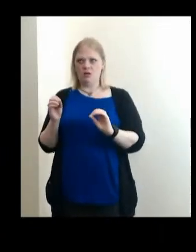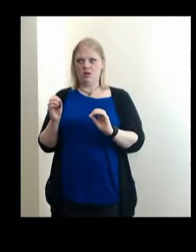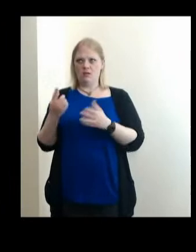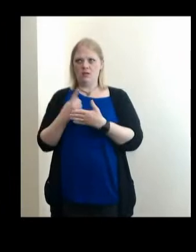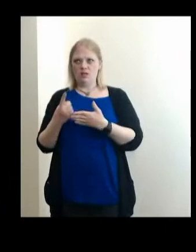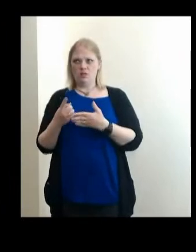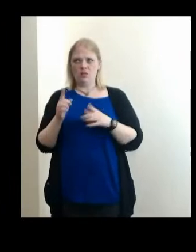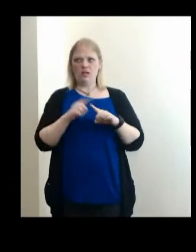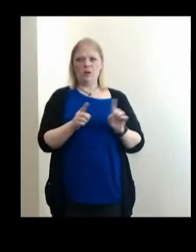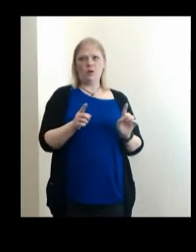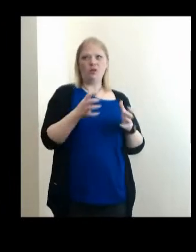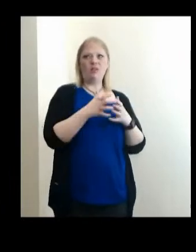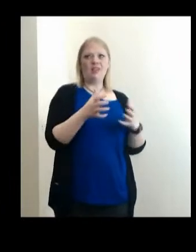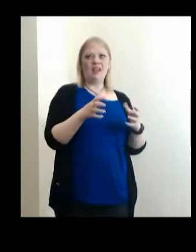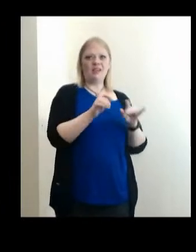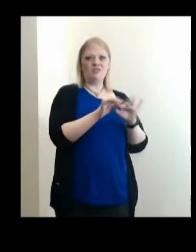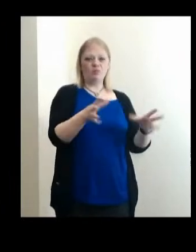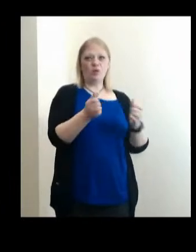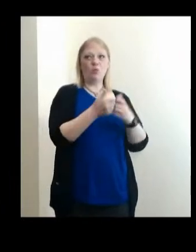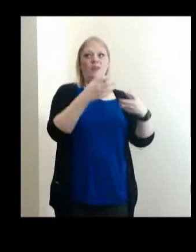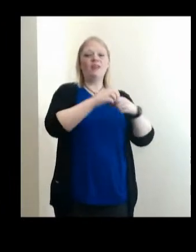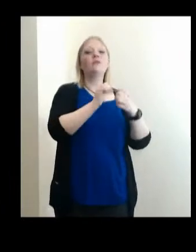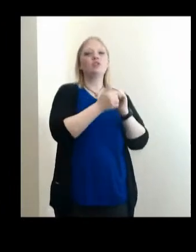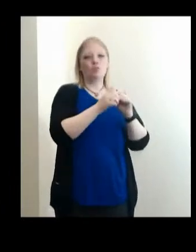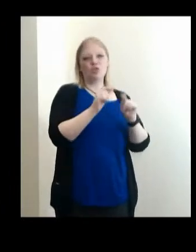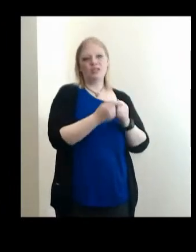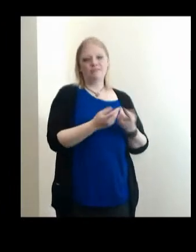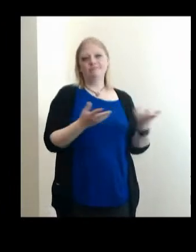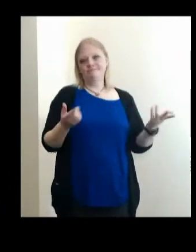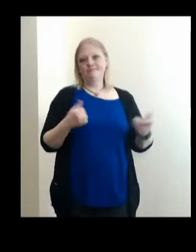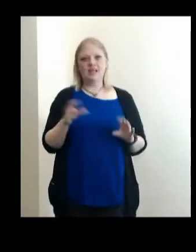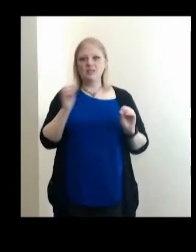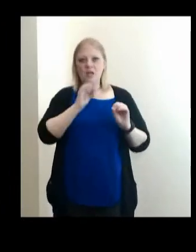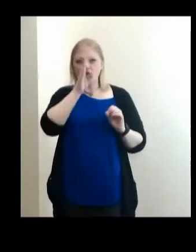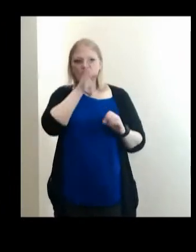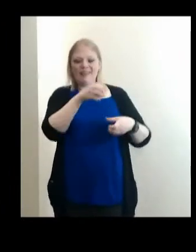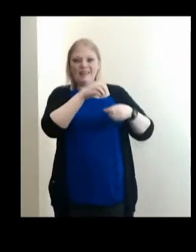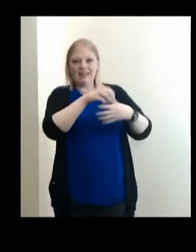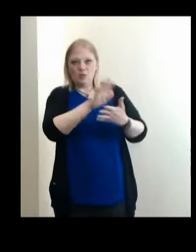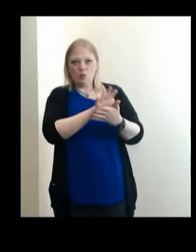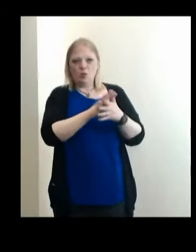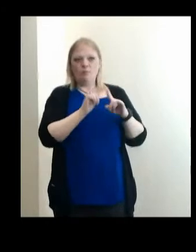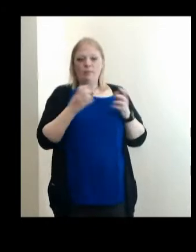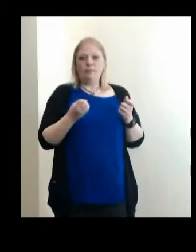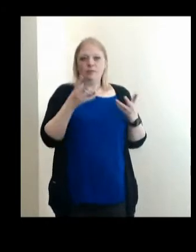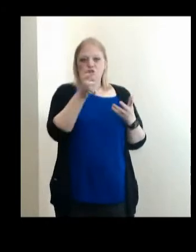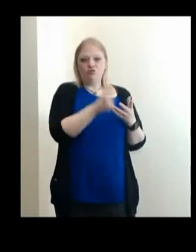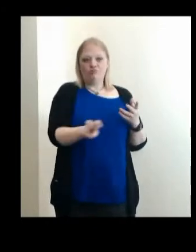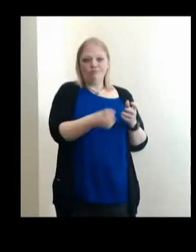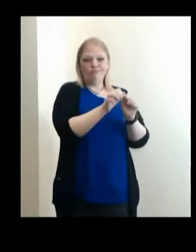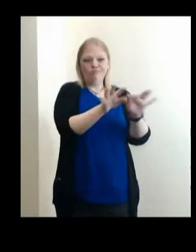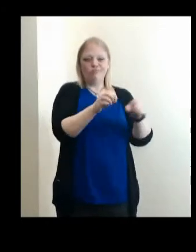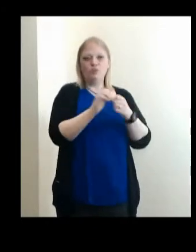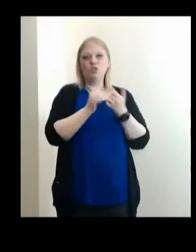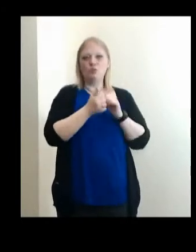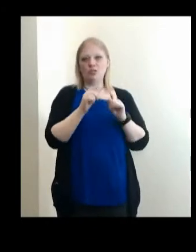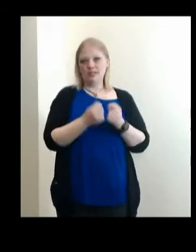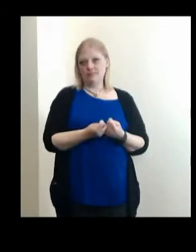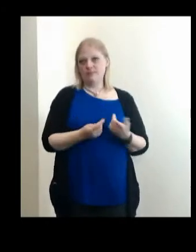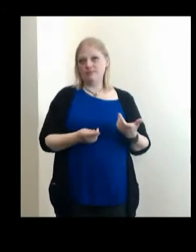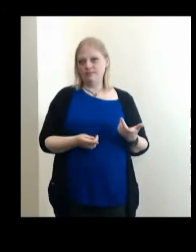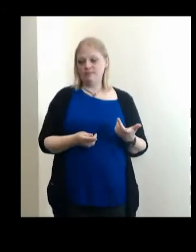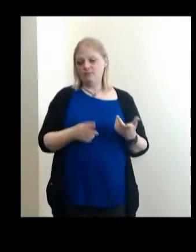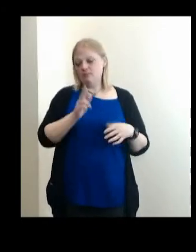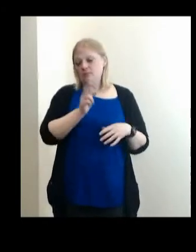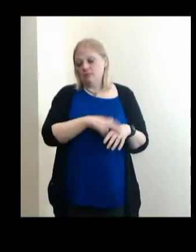seen a lot of transmission within sports. Okay, none directly in schools, but multiple transmission in sports teams, which